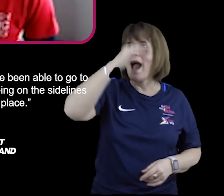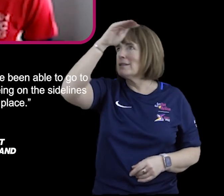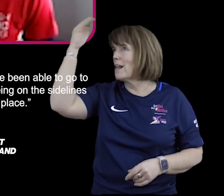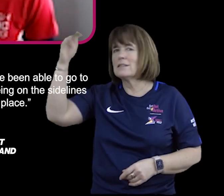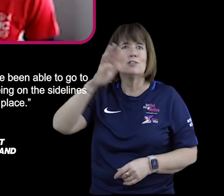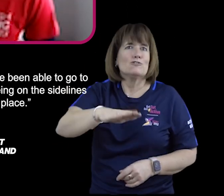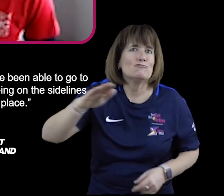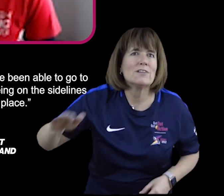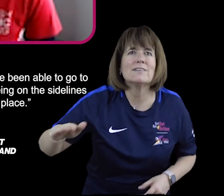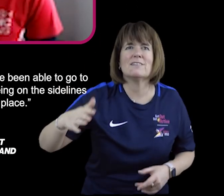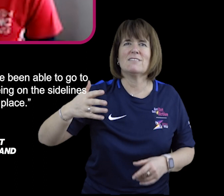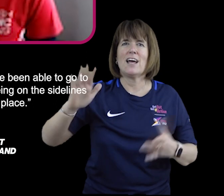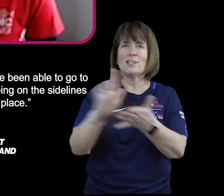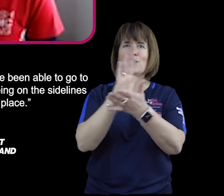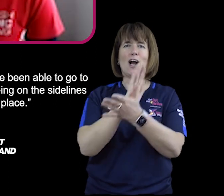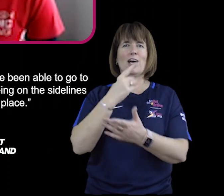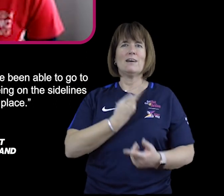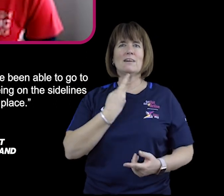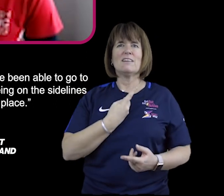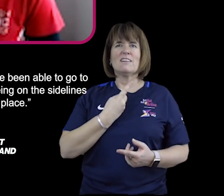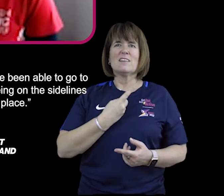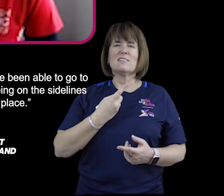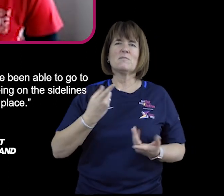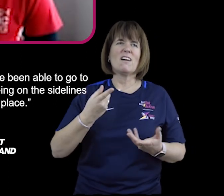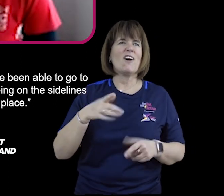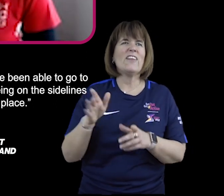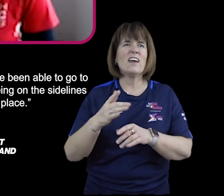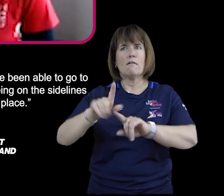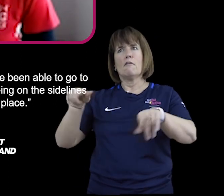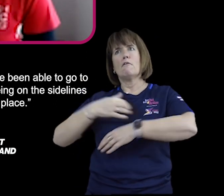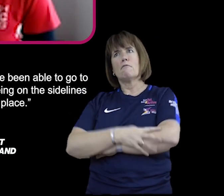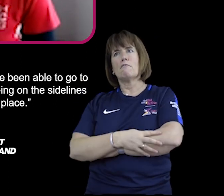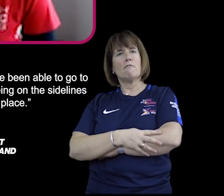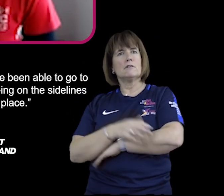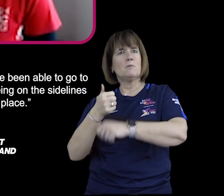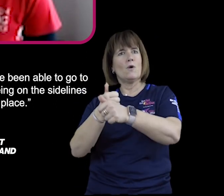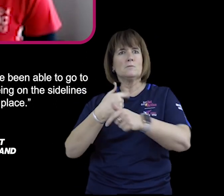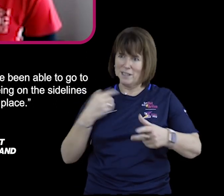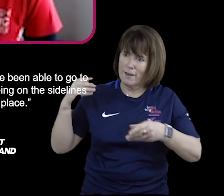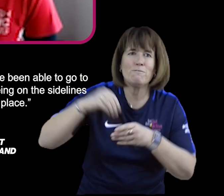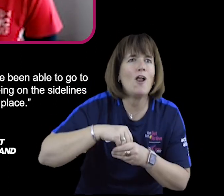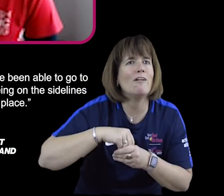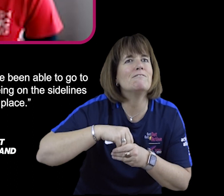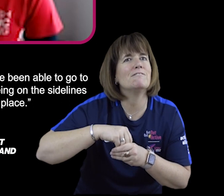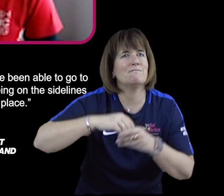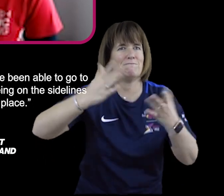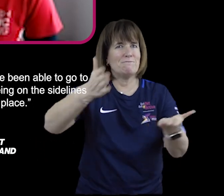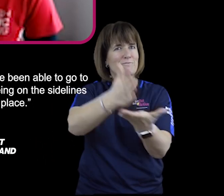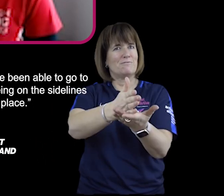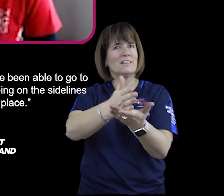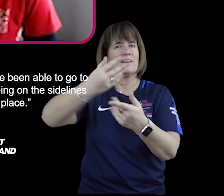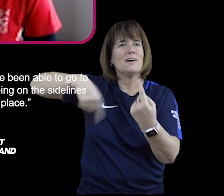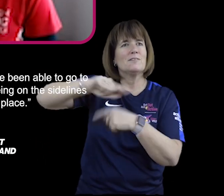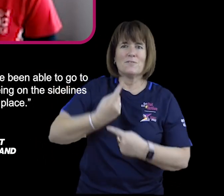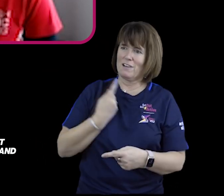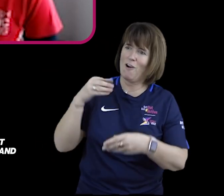enjoy it ourselves rather than sort of being on the sidelines. And we actually want to start paying for our participation rather